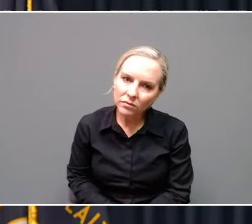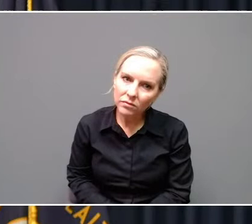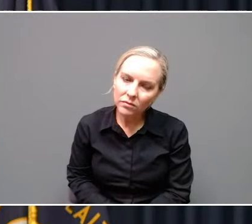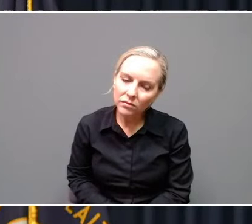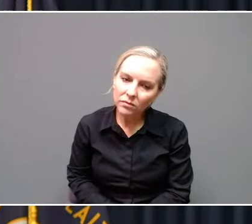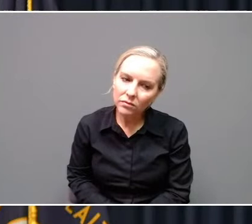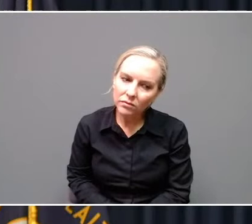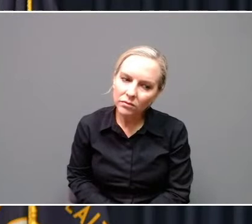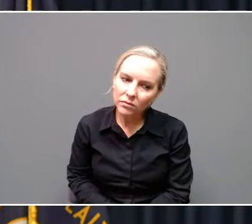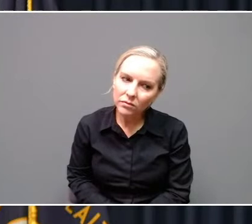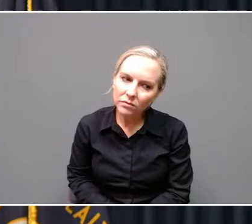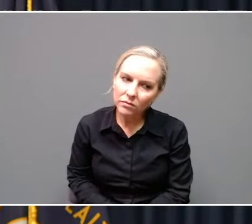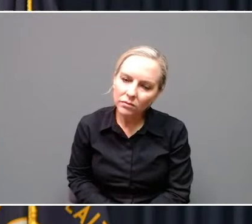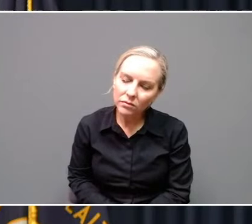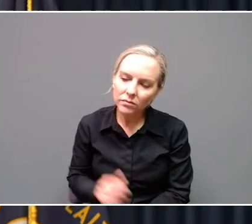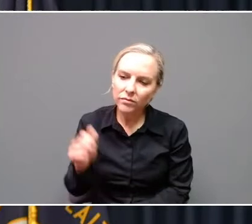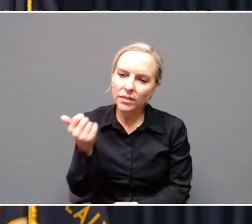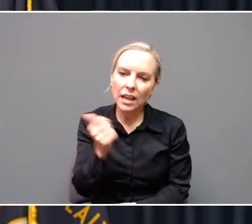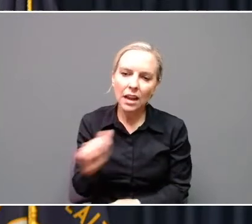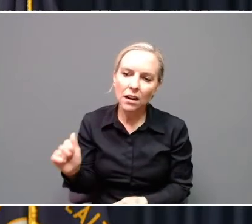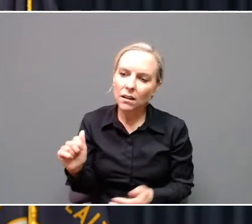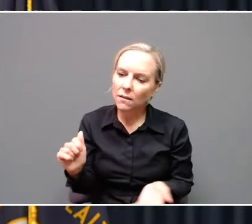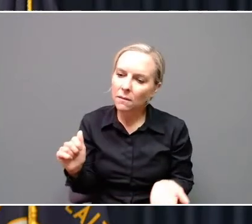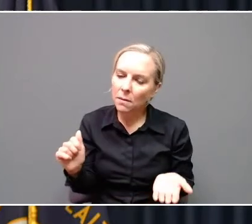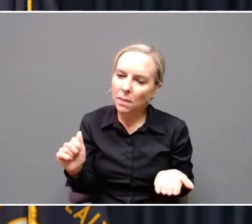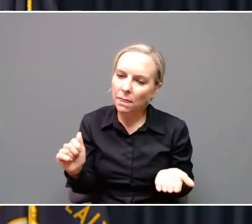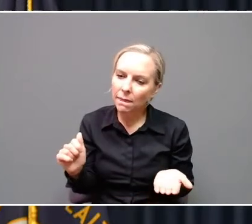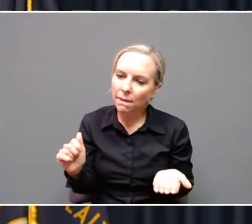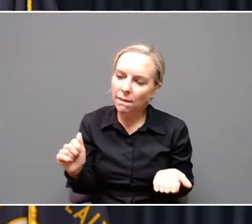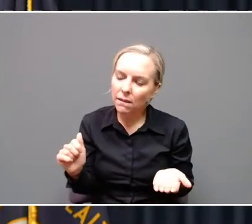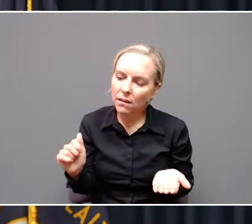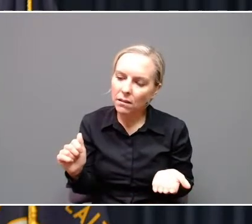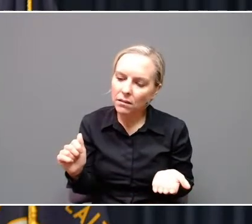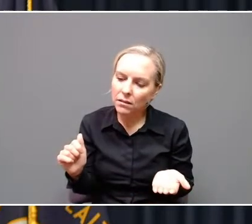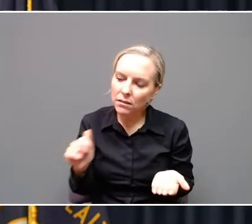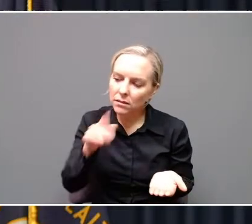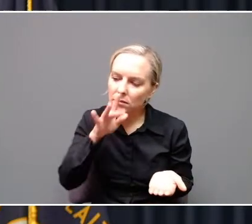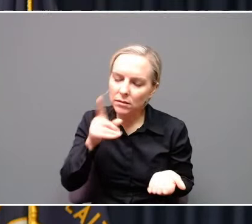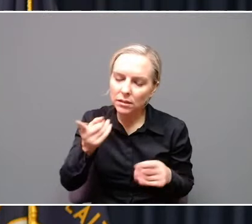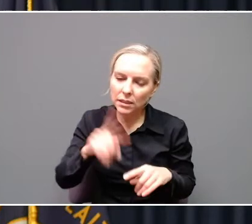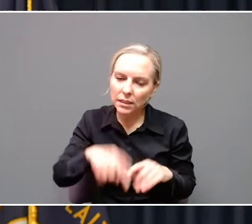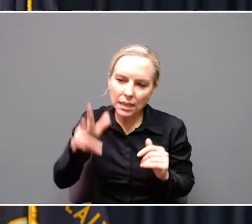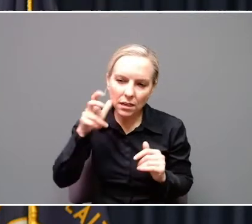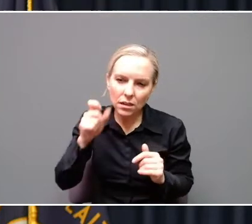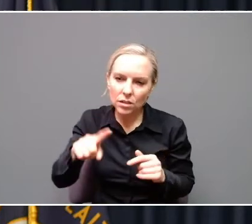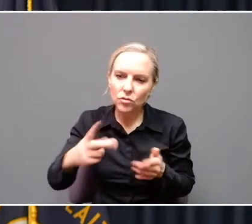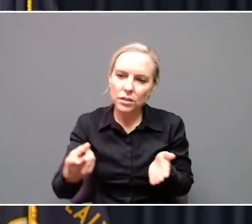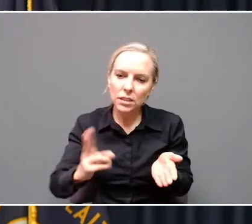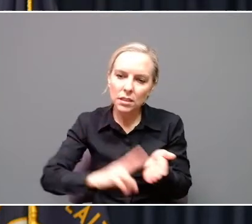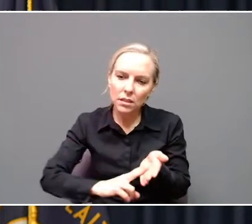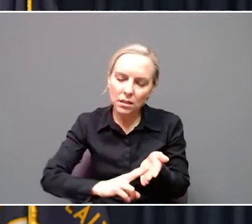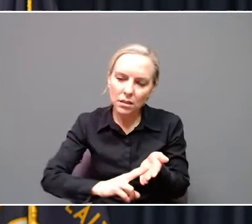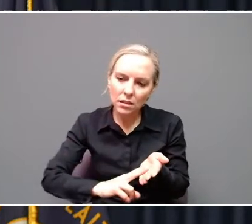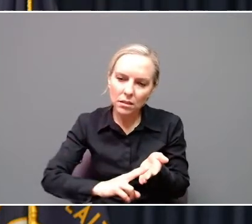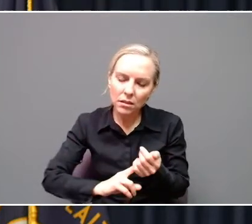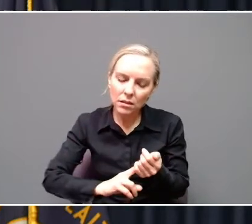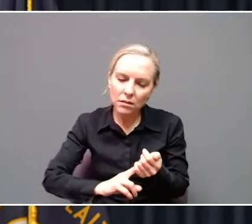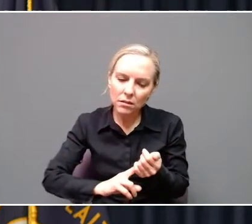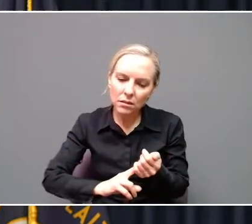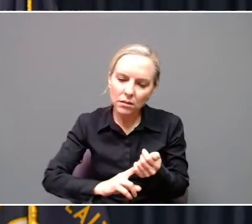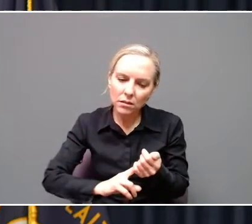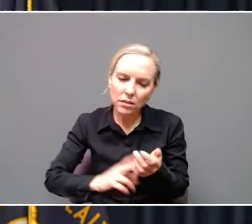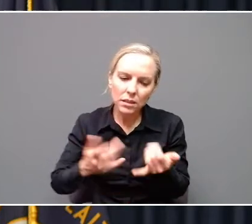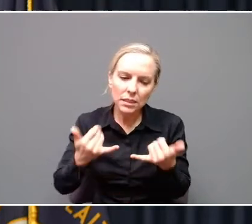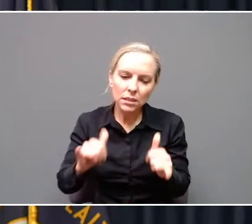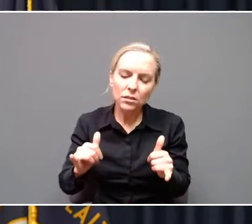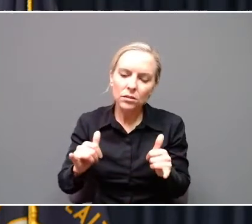go, is there anything else? I know the federal government obviously is doing their thing. You just signed the state of emergency. There's still so many